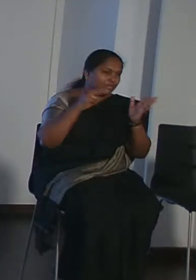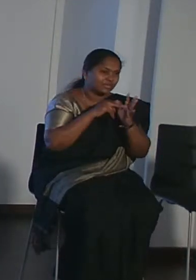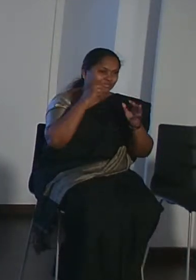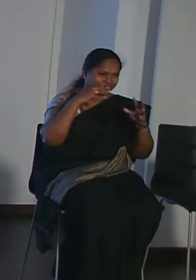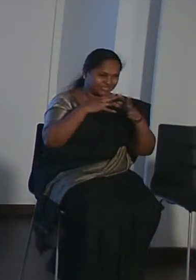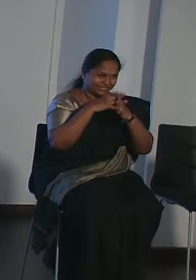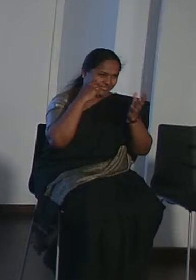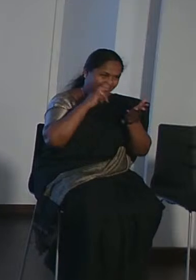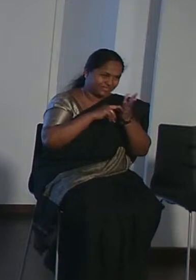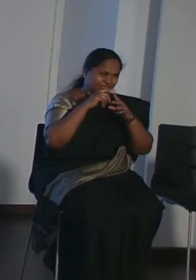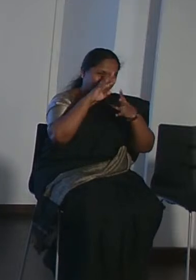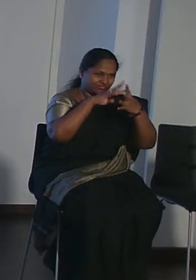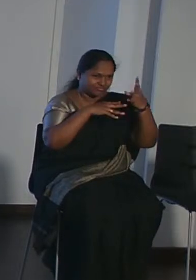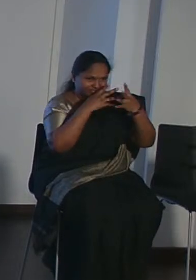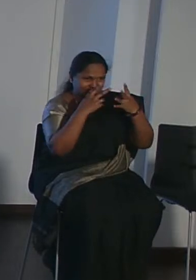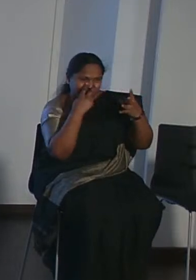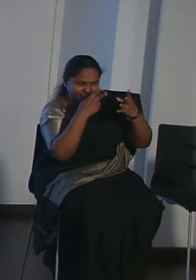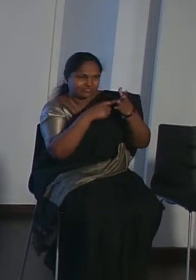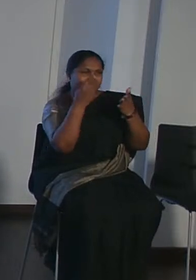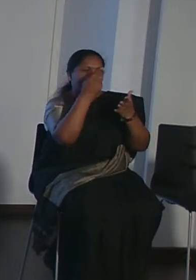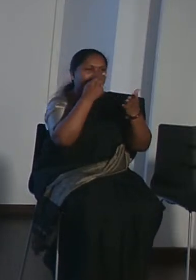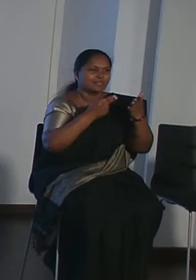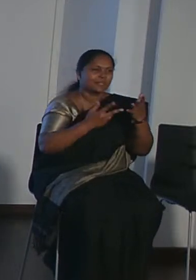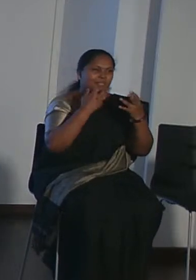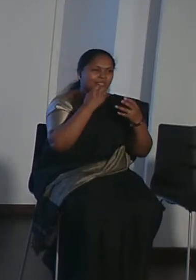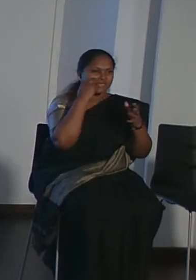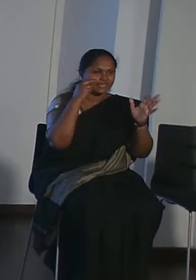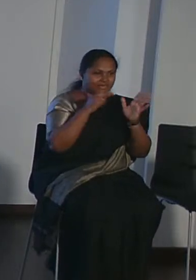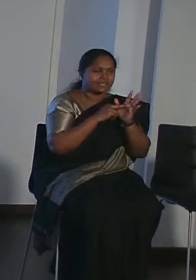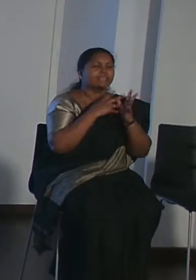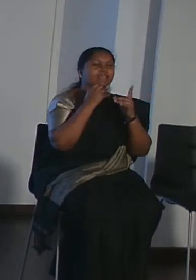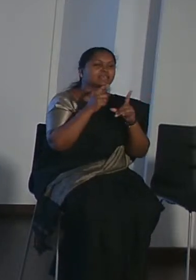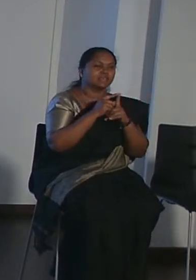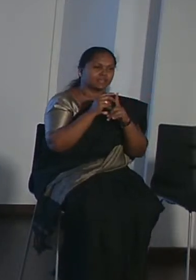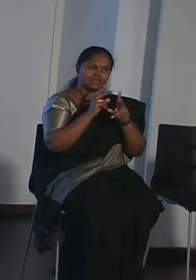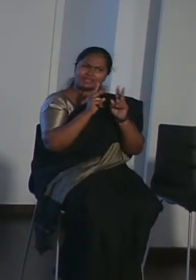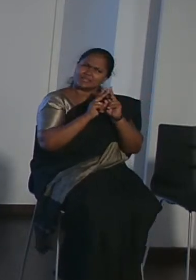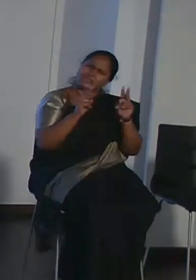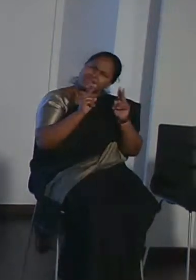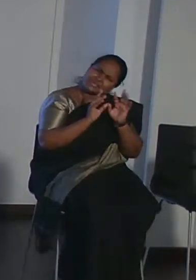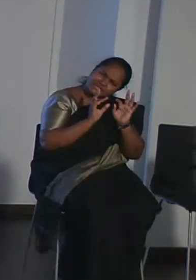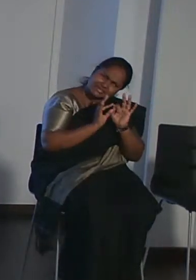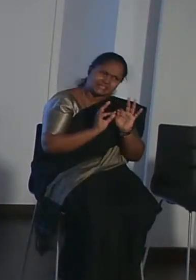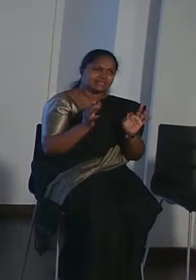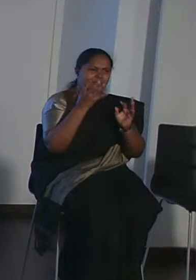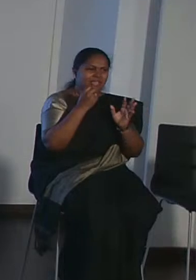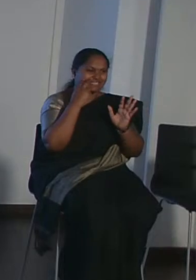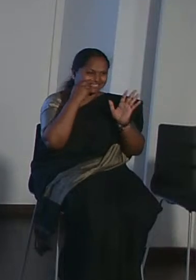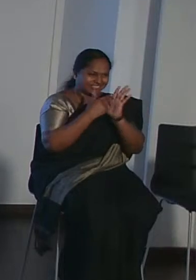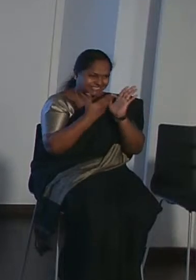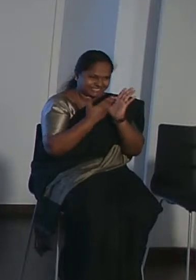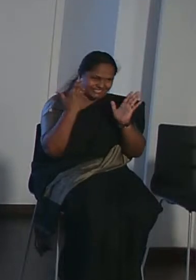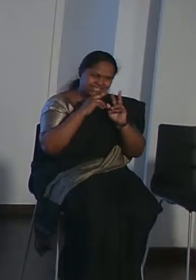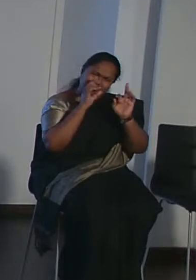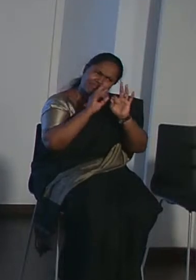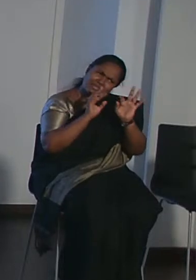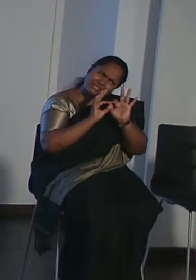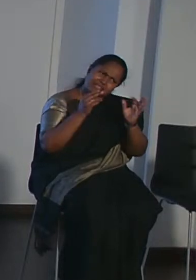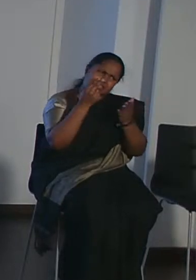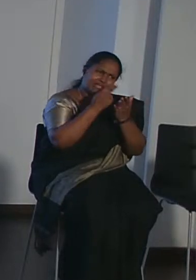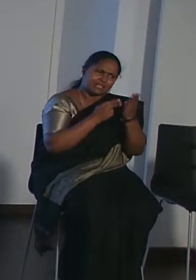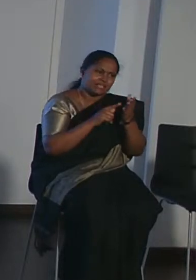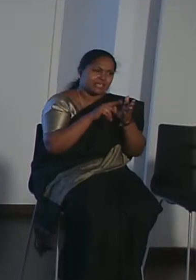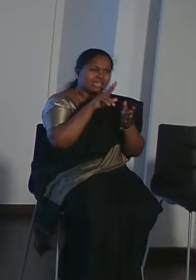window and drawing what you see out of the window. So these are very simple activities designed with 8